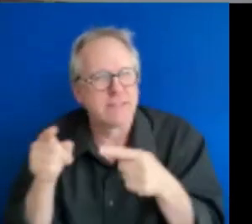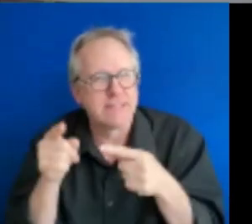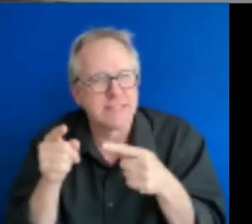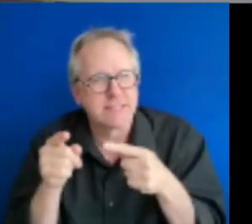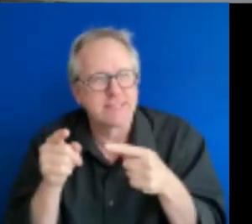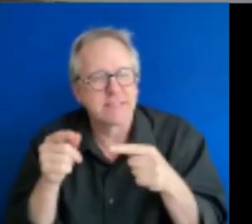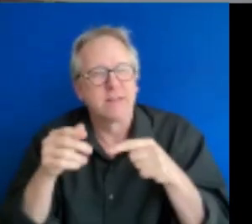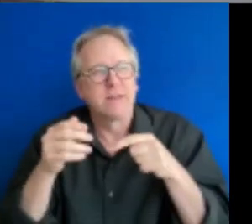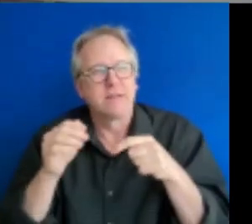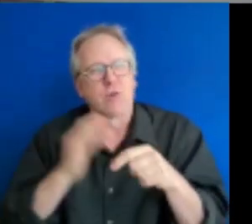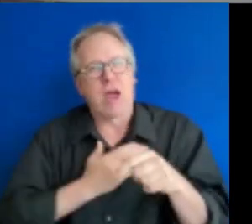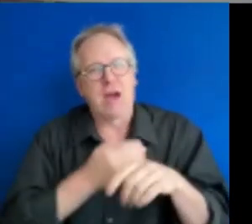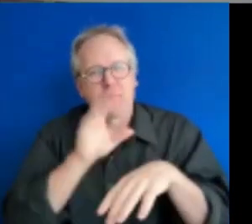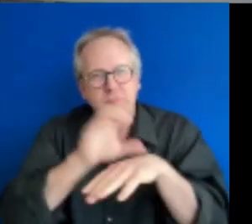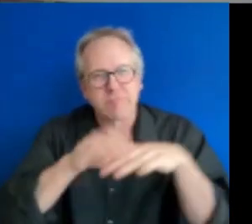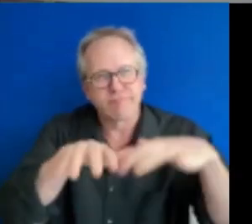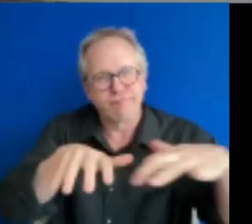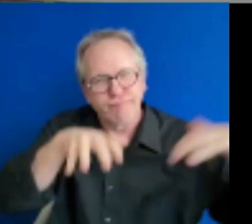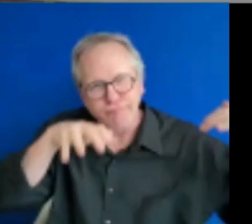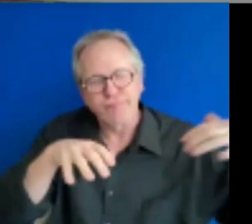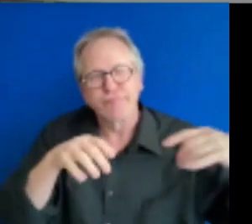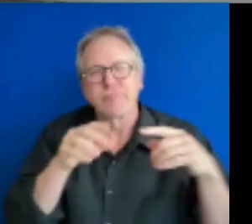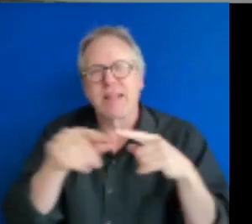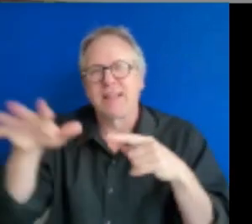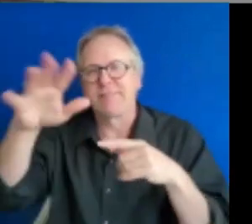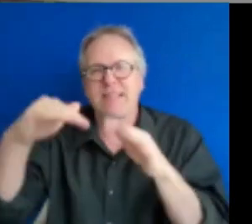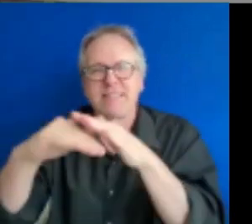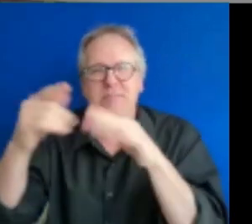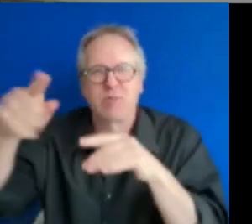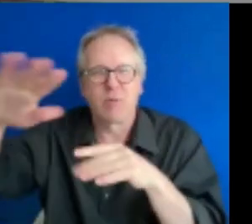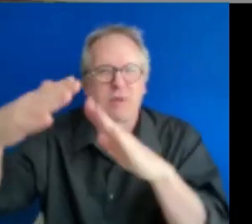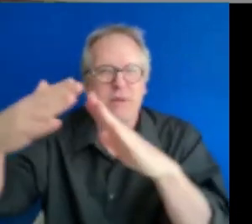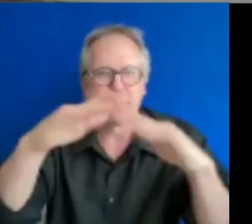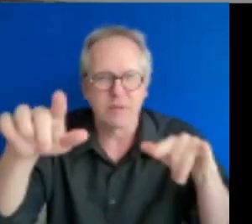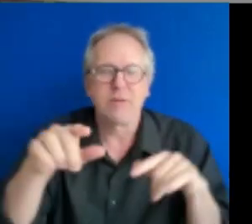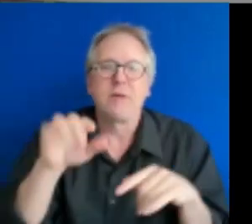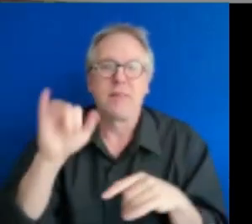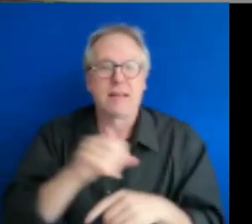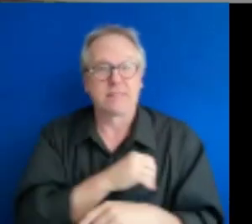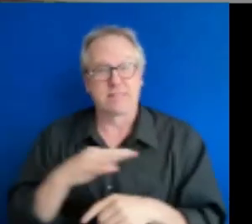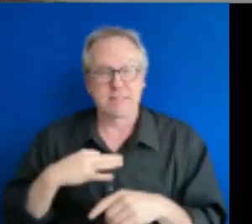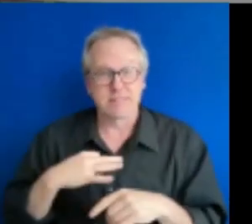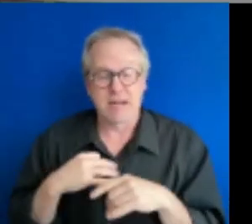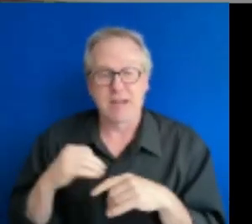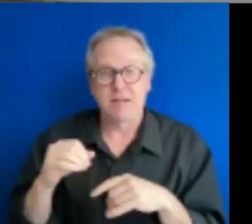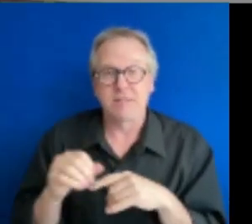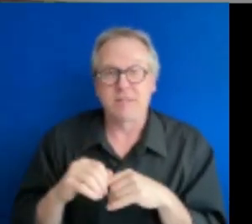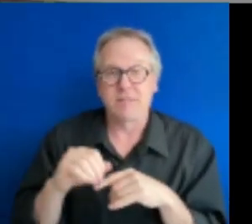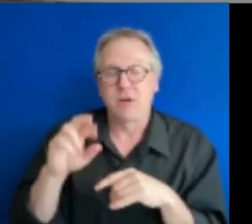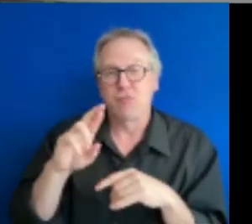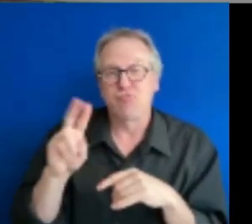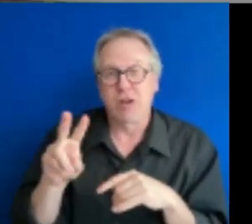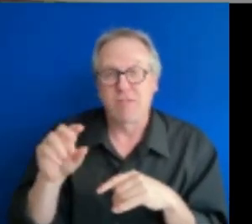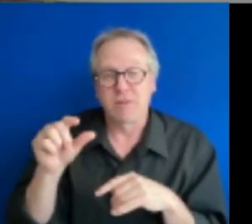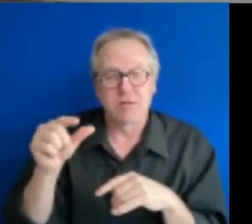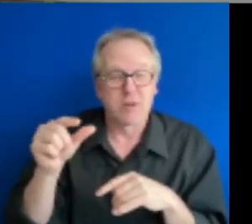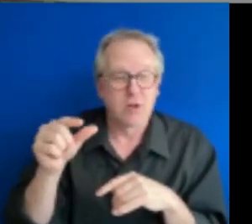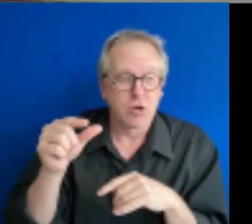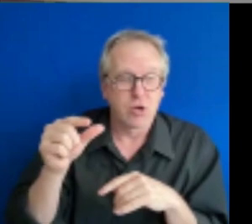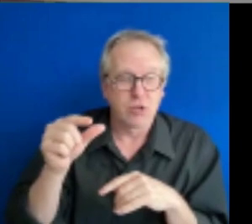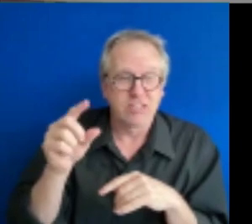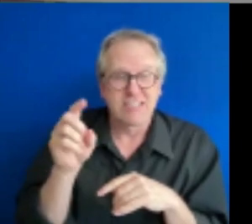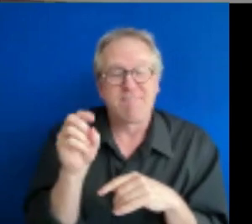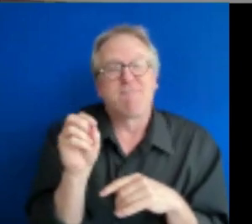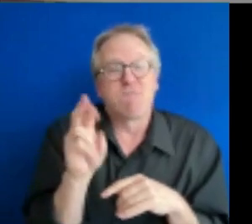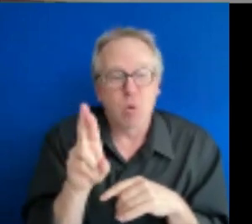our congregations and in the broader world. And that was staffed by the Reverend Deborah Greenstein, who was one of